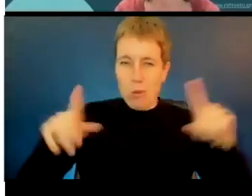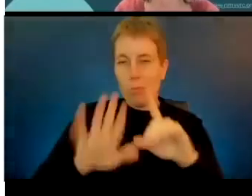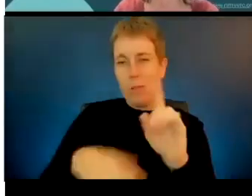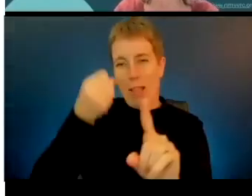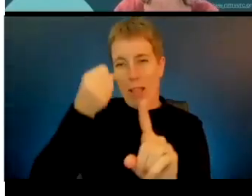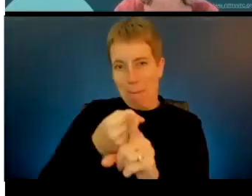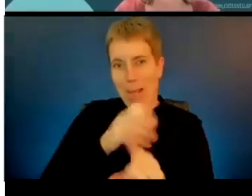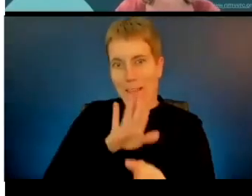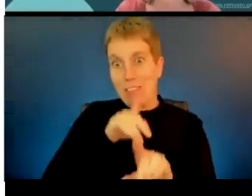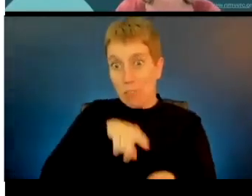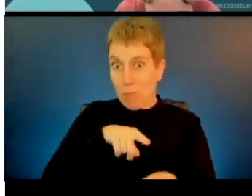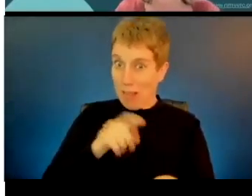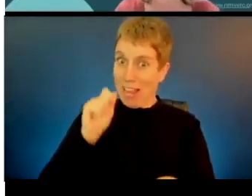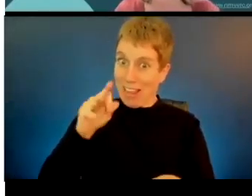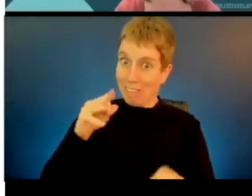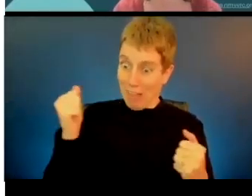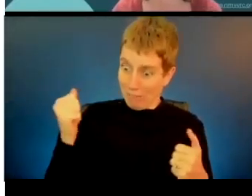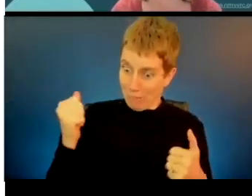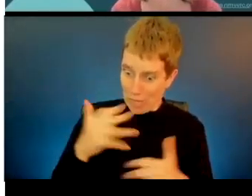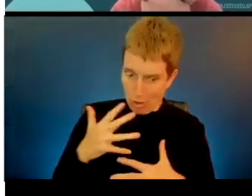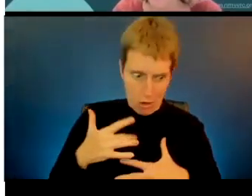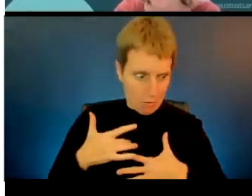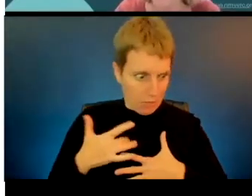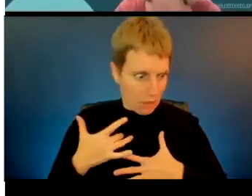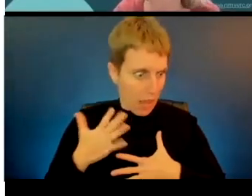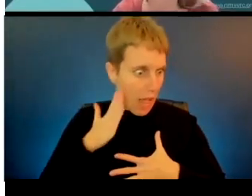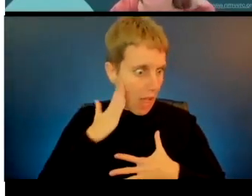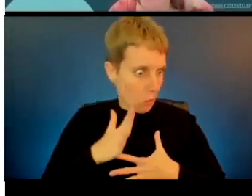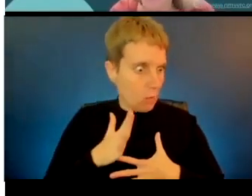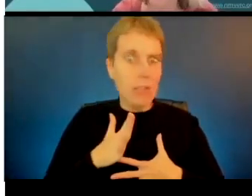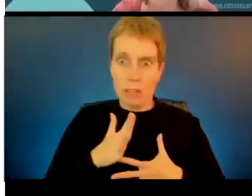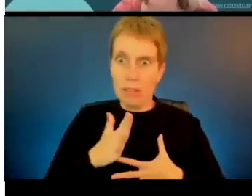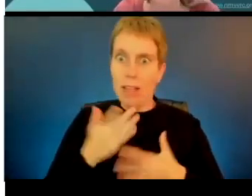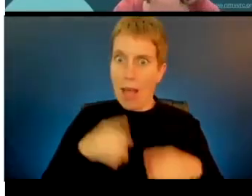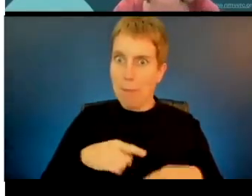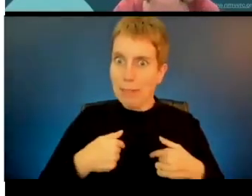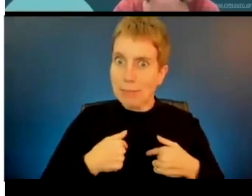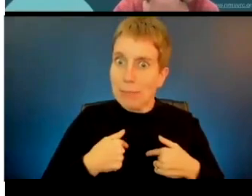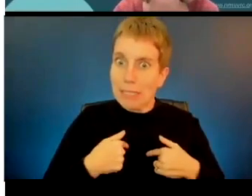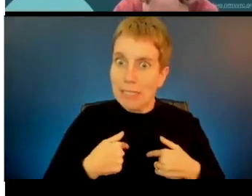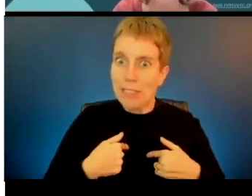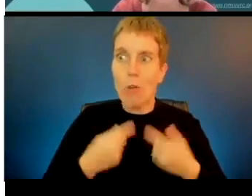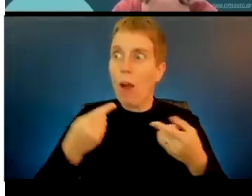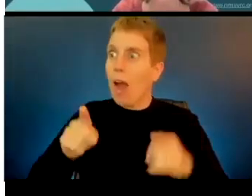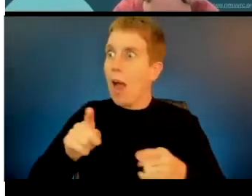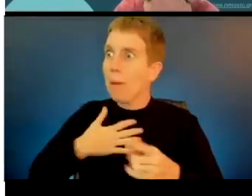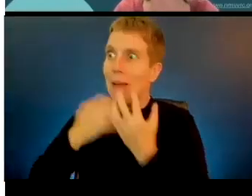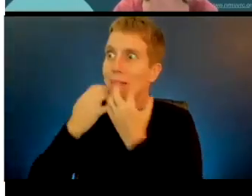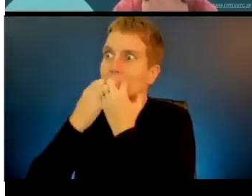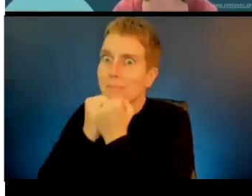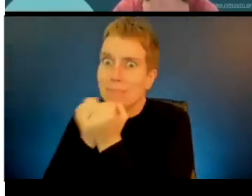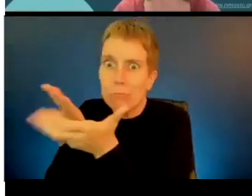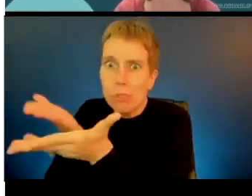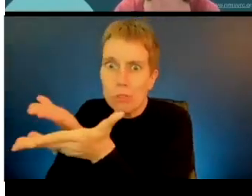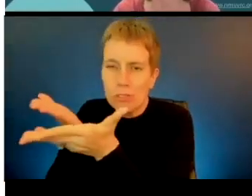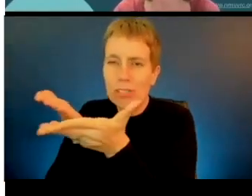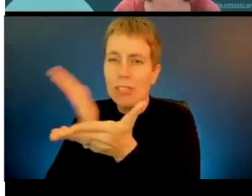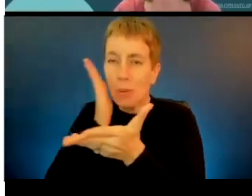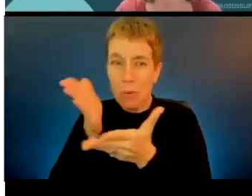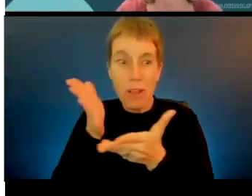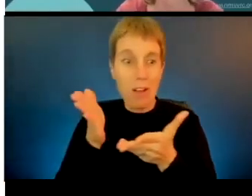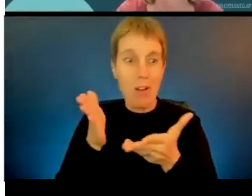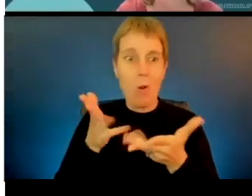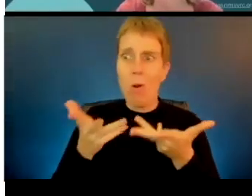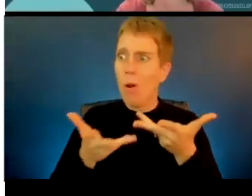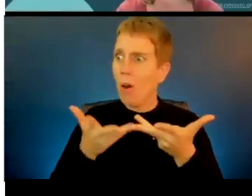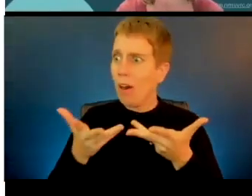to be seriously injured or killed, or that someone they loved and cared about would be injured or killed, or feeling like they could